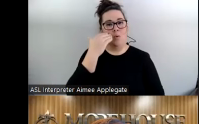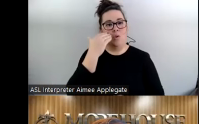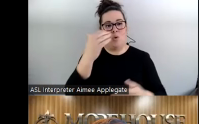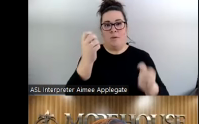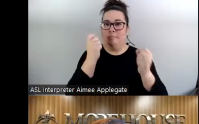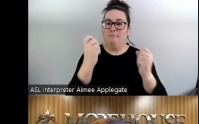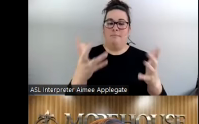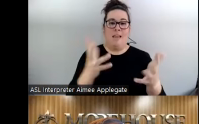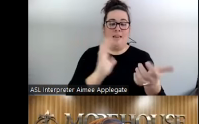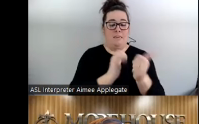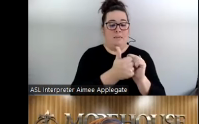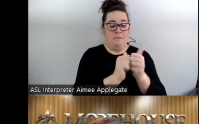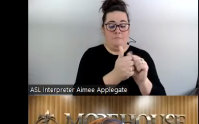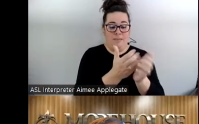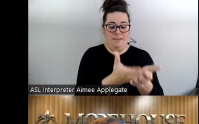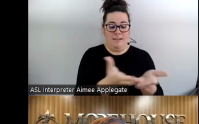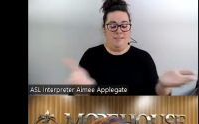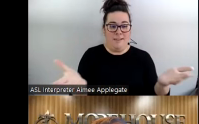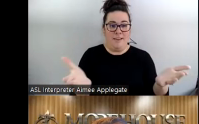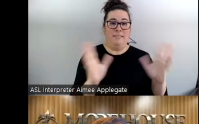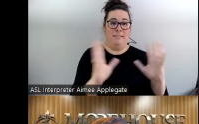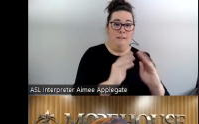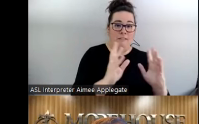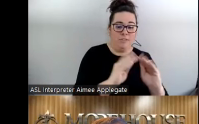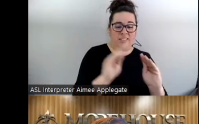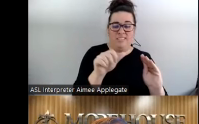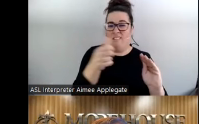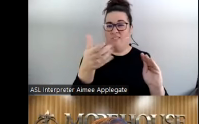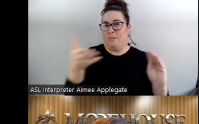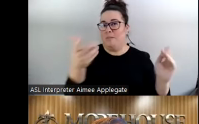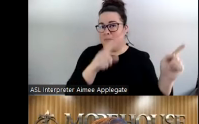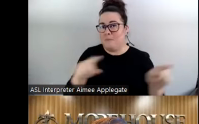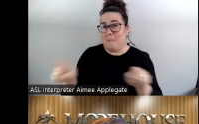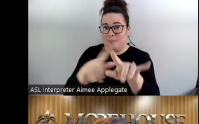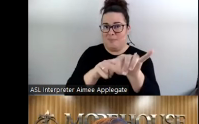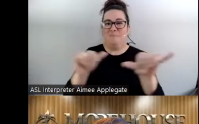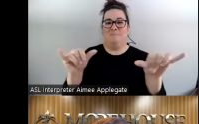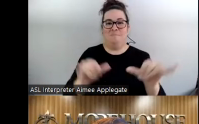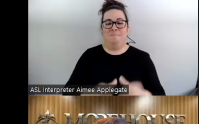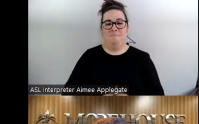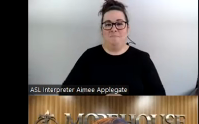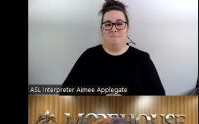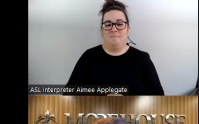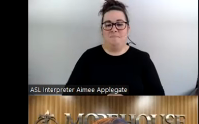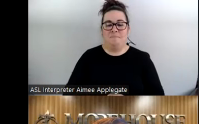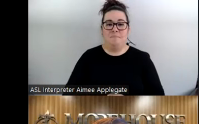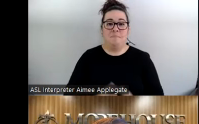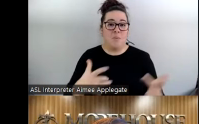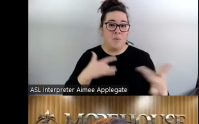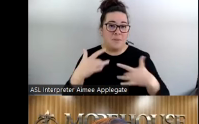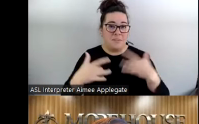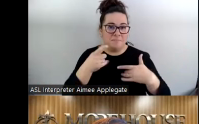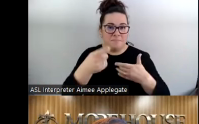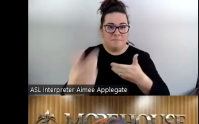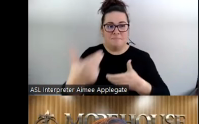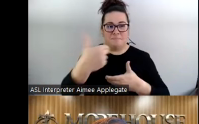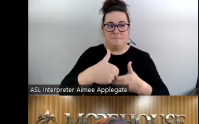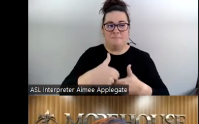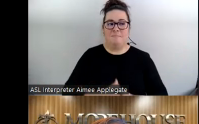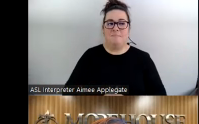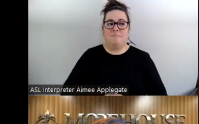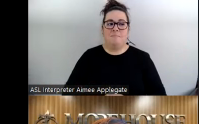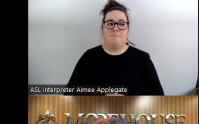activities, conferences, and other meetings going on at this time. So we're thrilled that you're here with us.